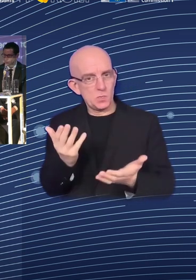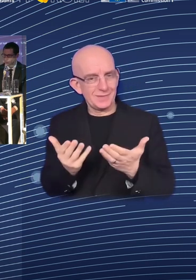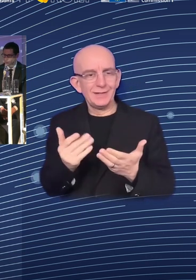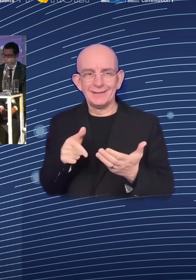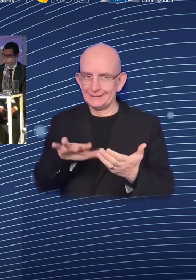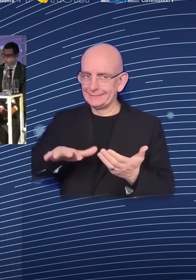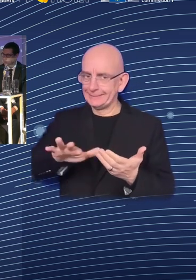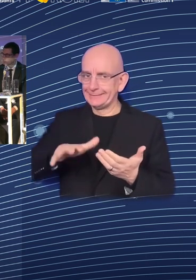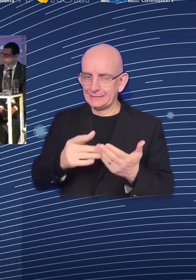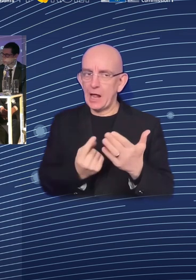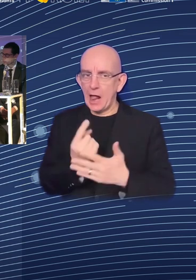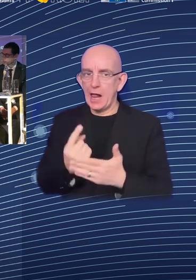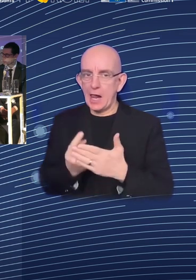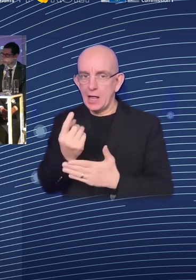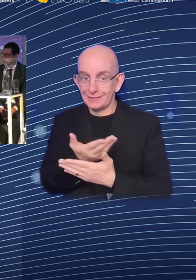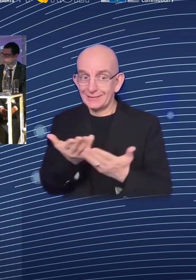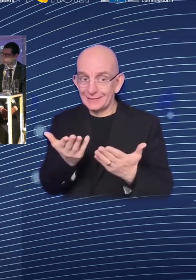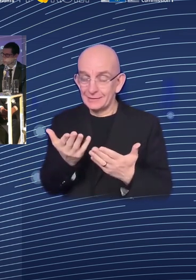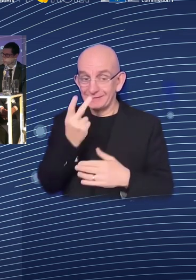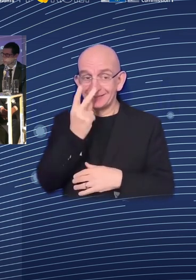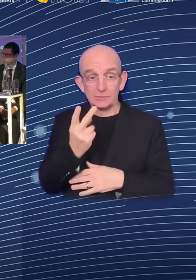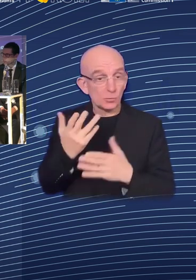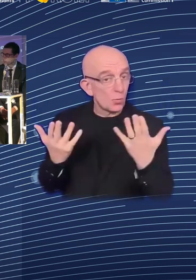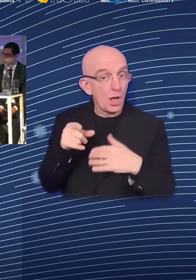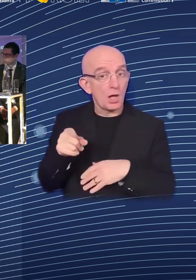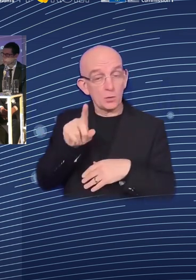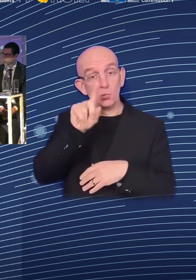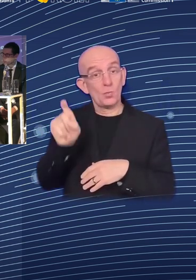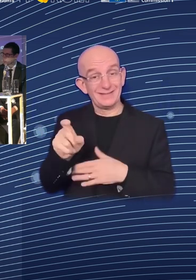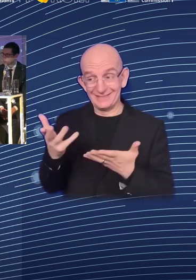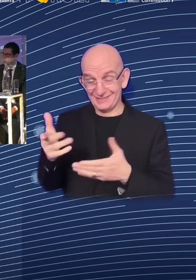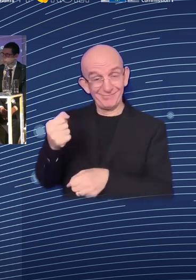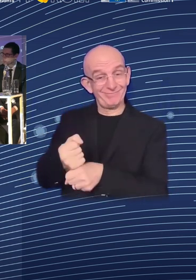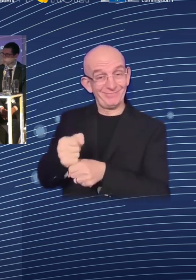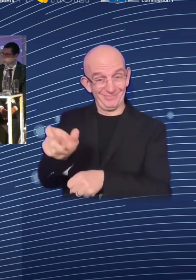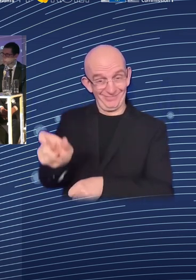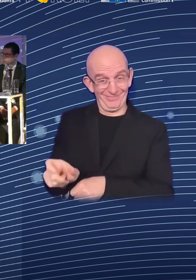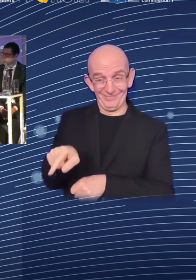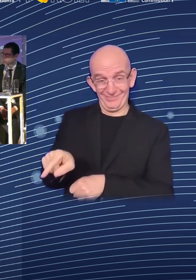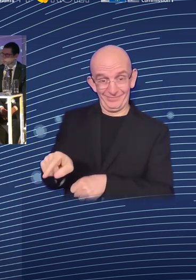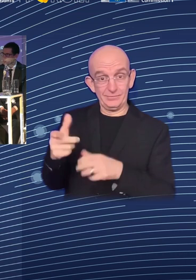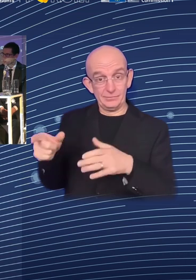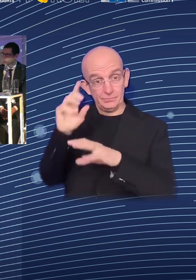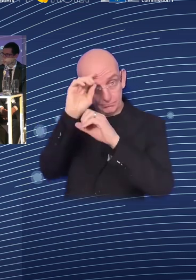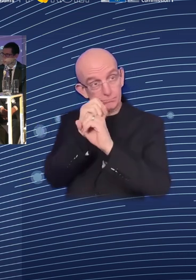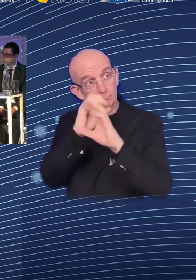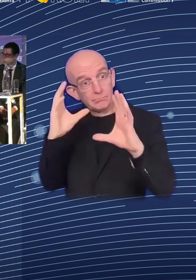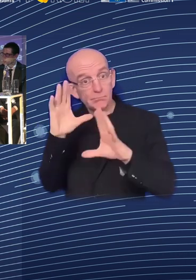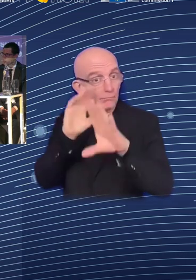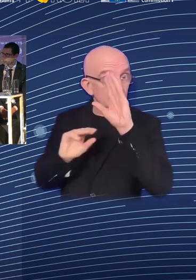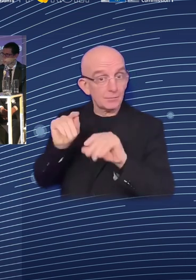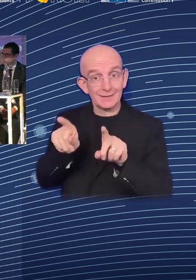has the same vision of learning as employer, because company owner might have a different perspective, might have